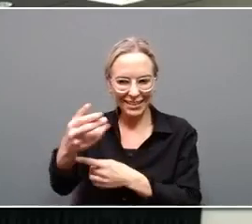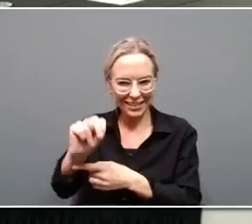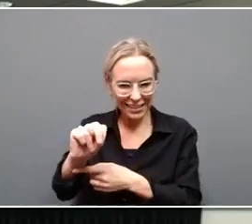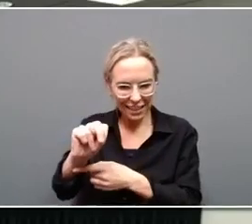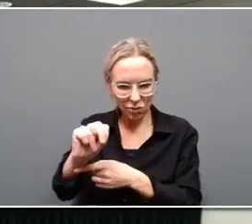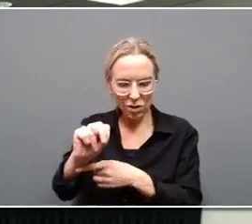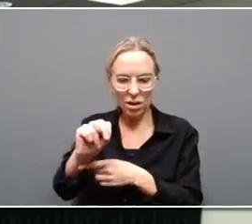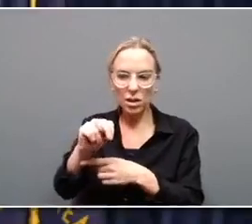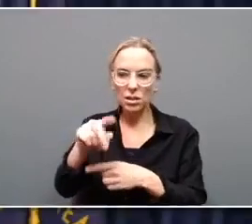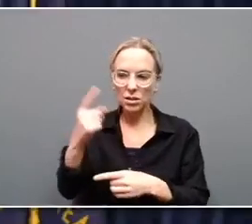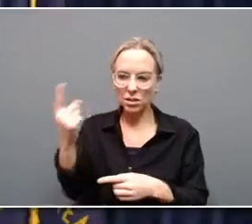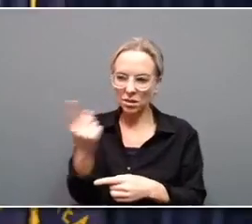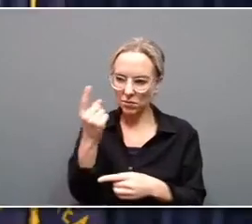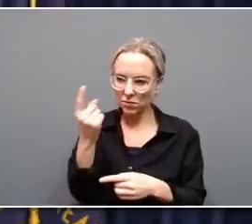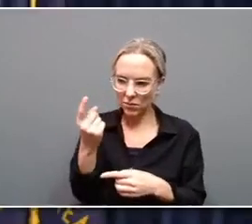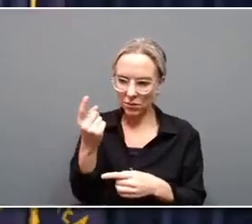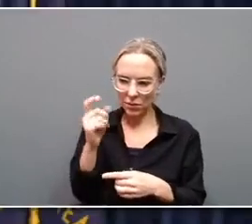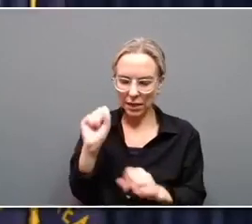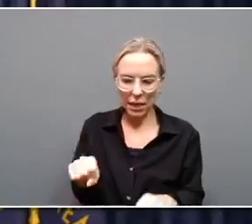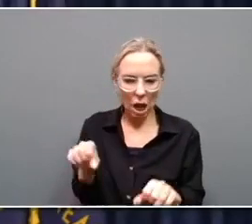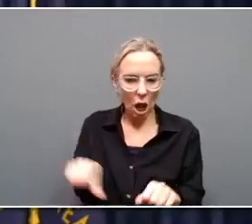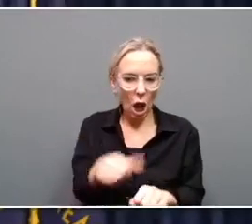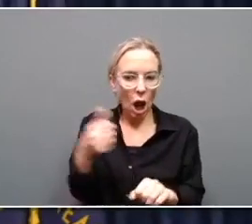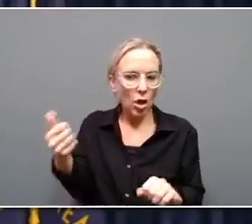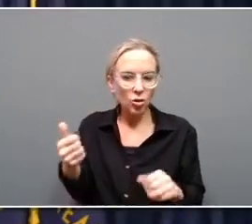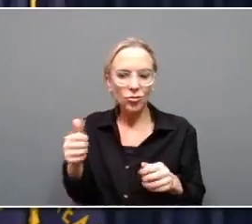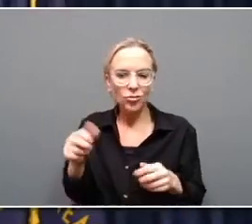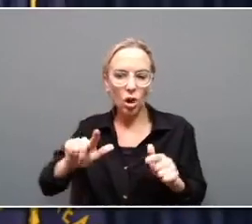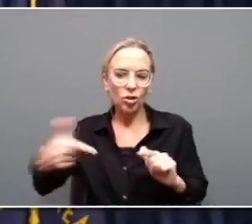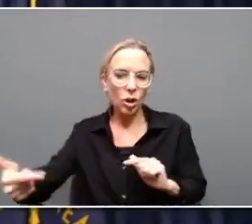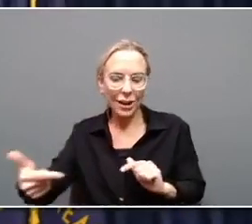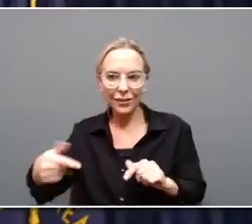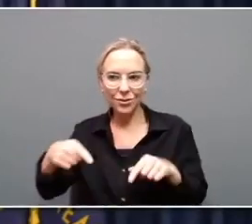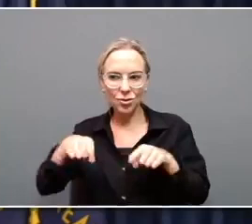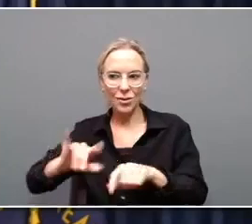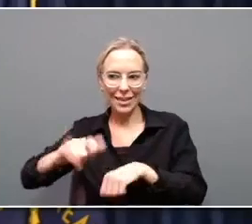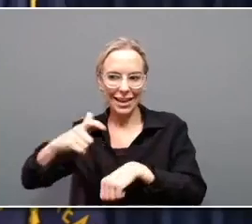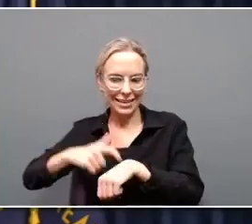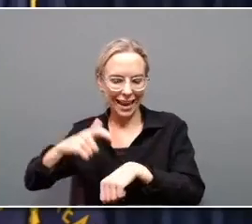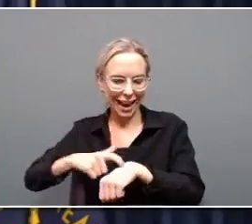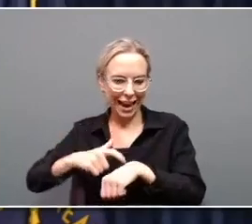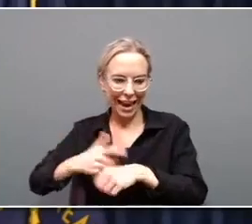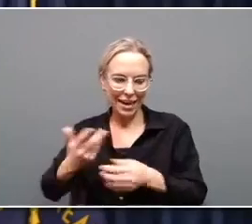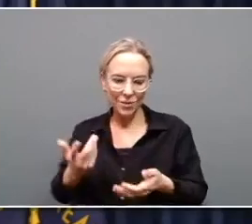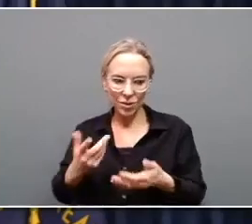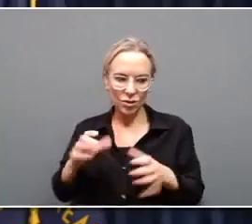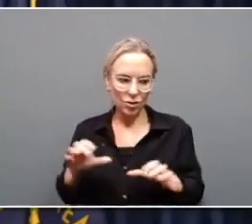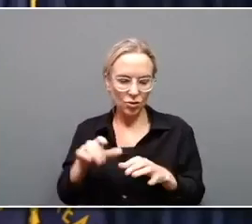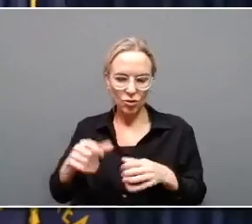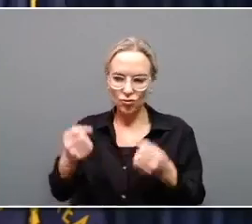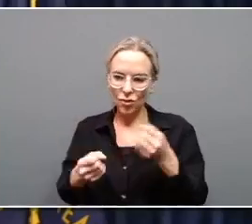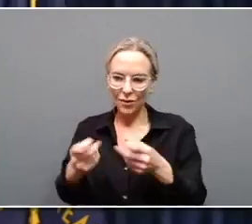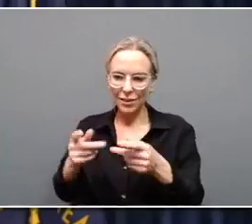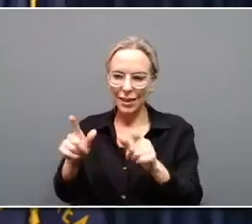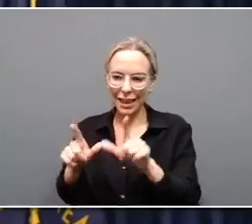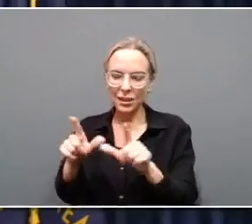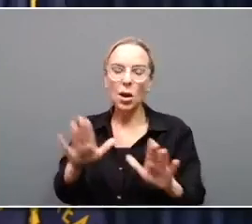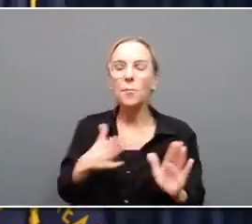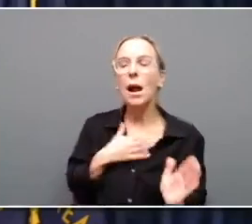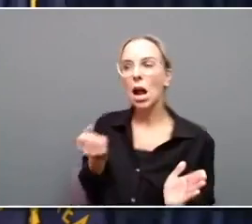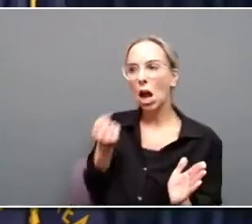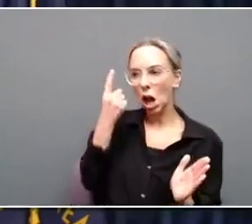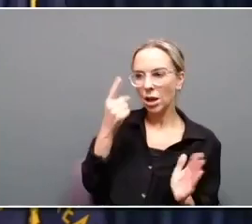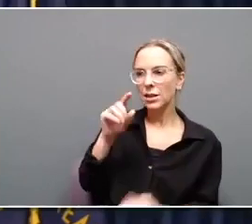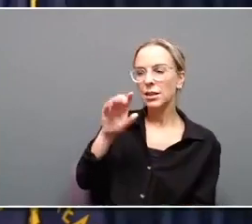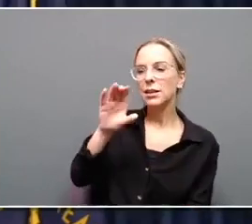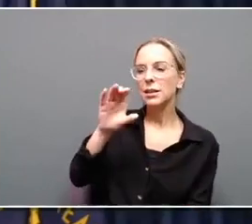another alternative to have this done, maybe a few days at a time like they do with driver's licenses? So my understanding is that Cavis is set to replace